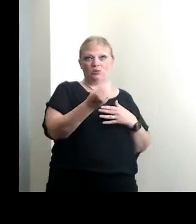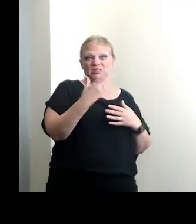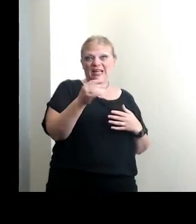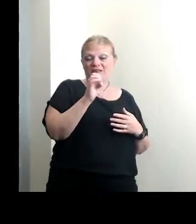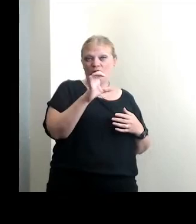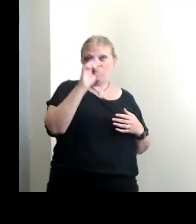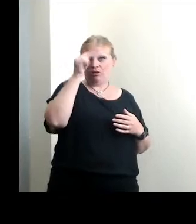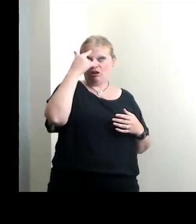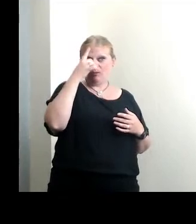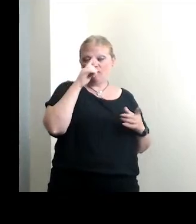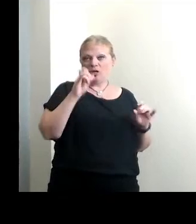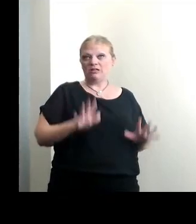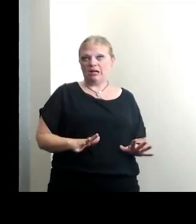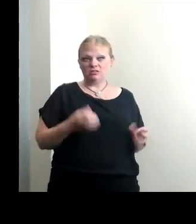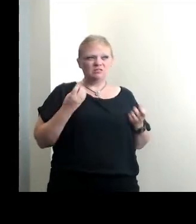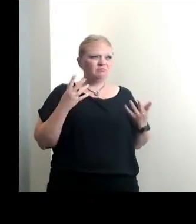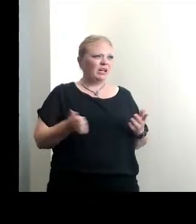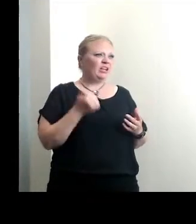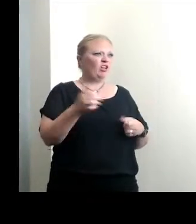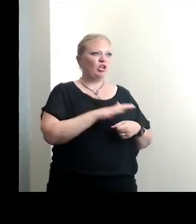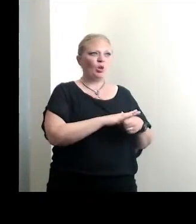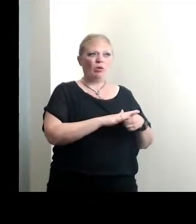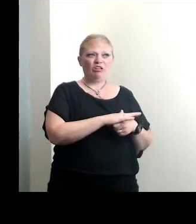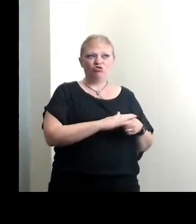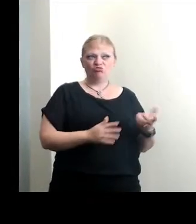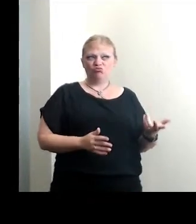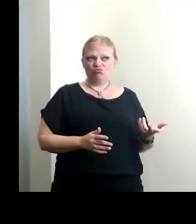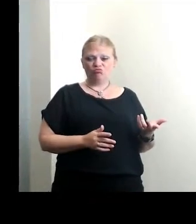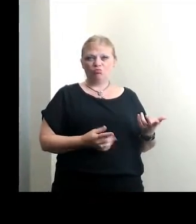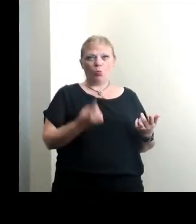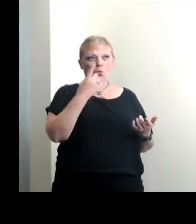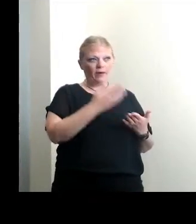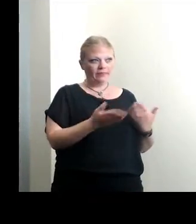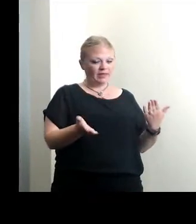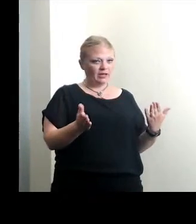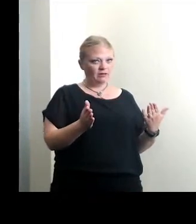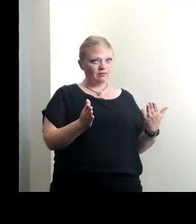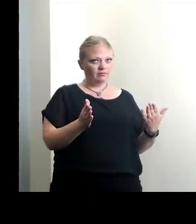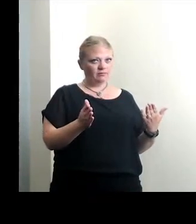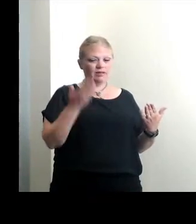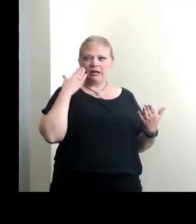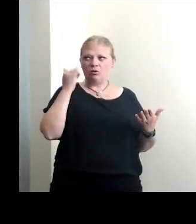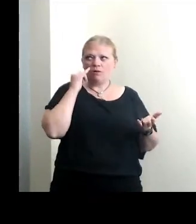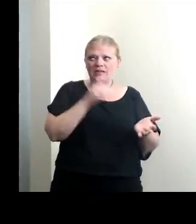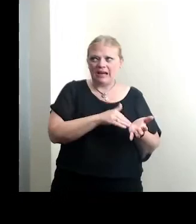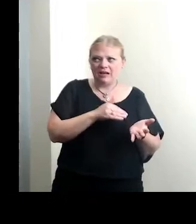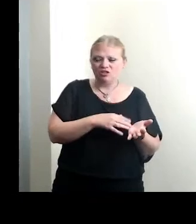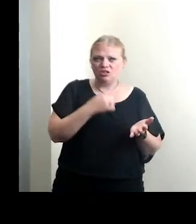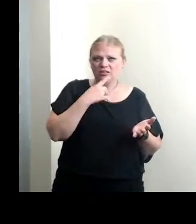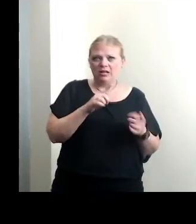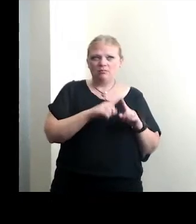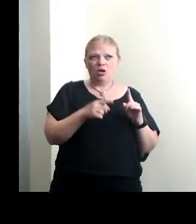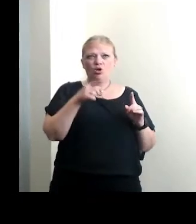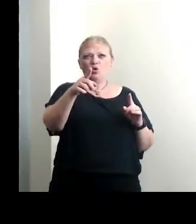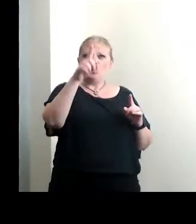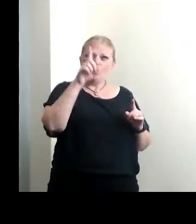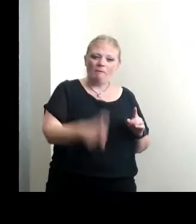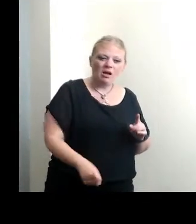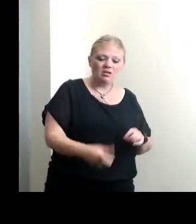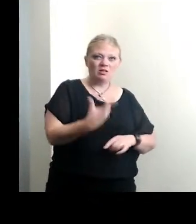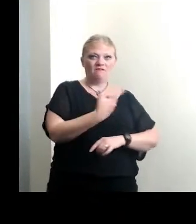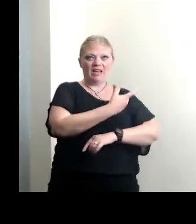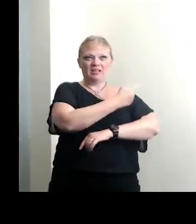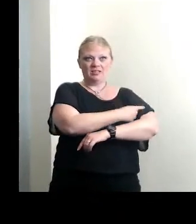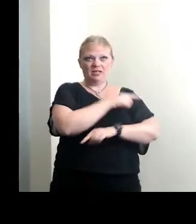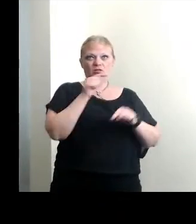get tested. There's many other locations. The one thing I will note, I don't know if the doctor said it, it was in the slide, you have to be vaccinated